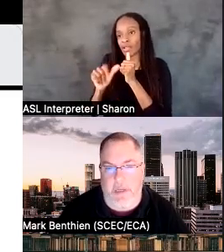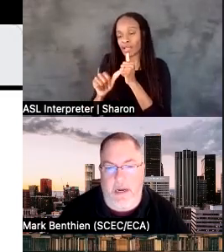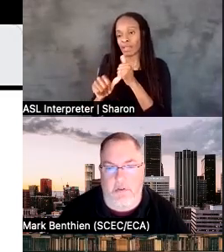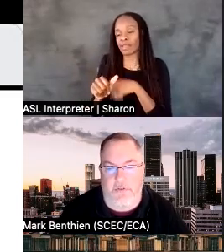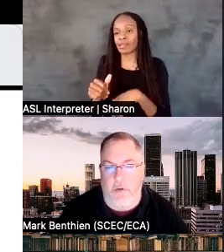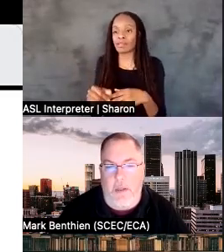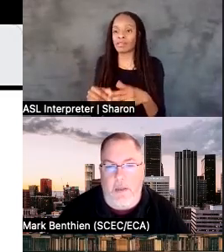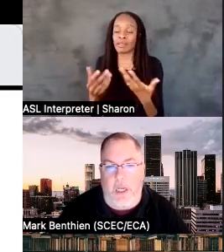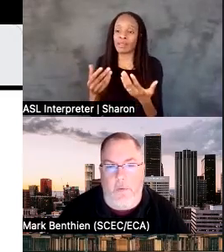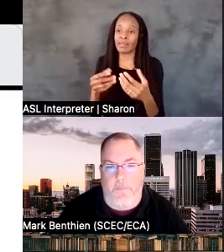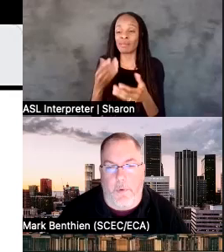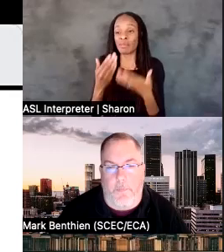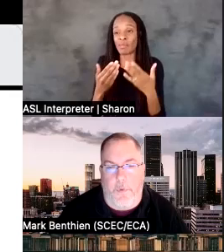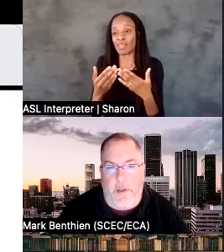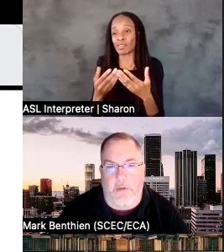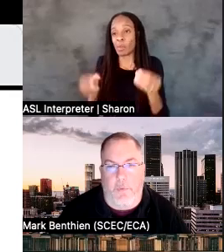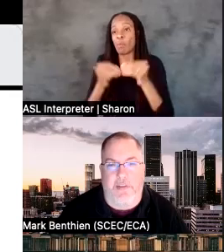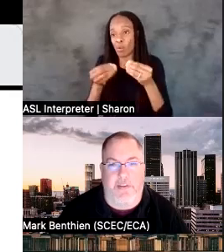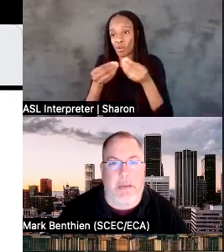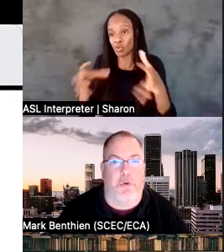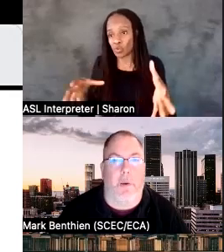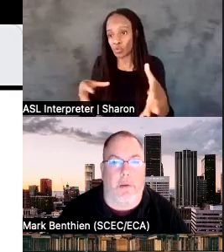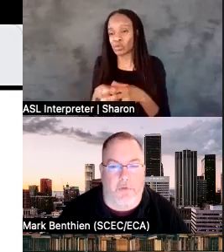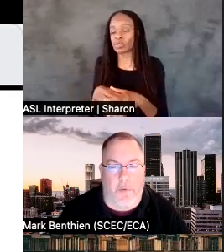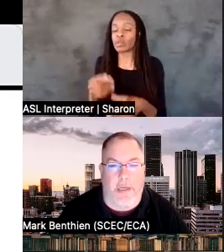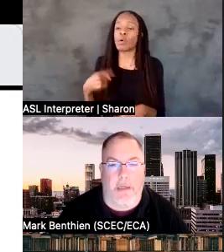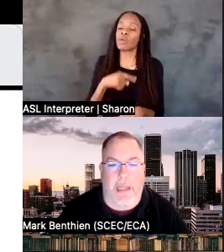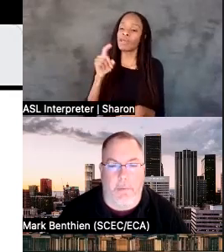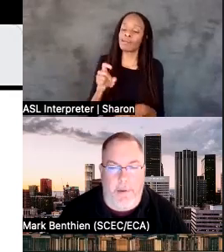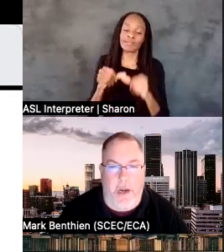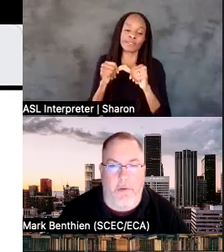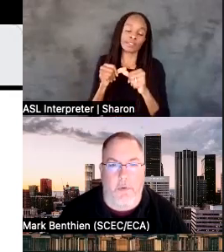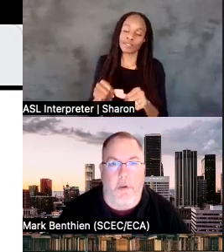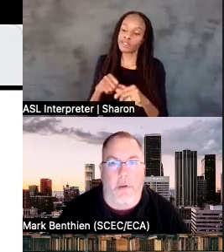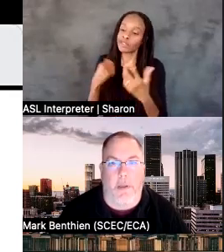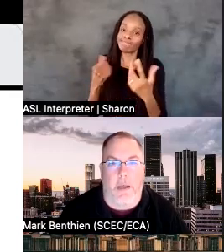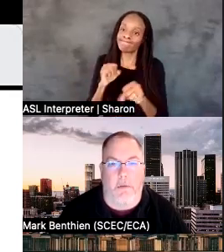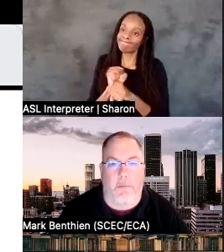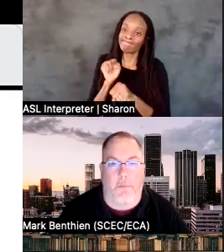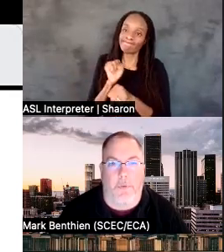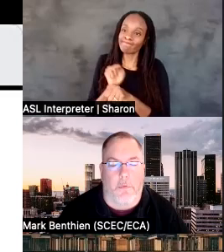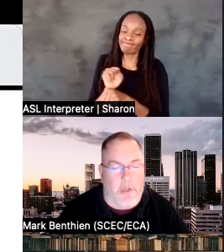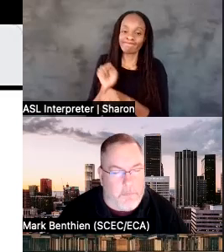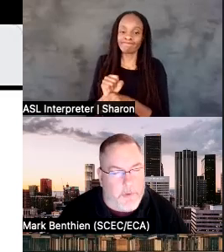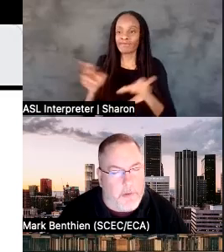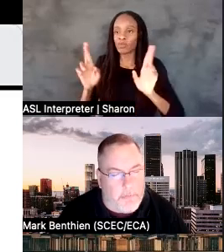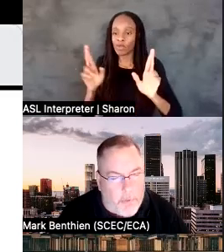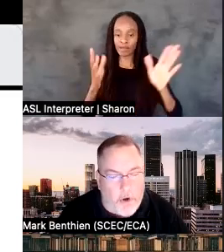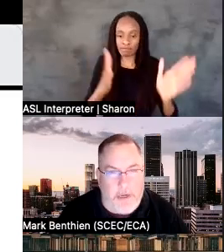may even be higher. So we just have to keep doing what we're doing, getting prepared, and